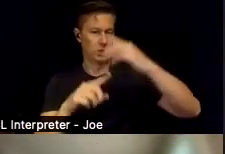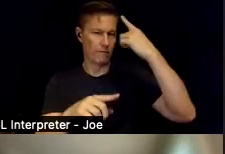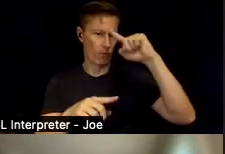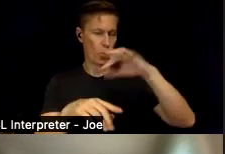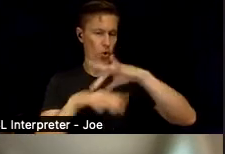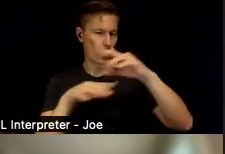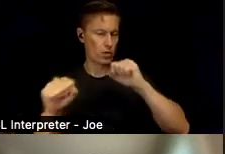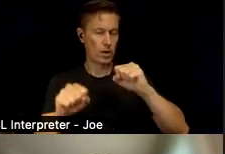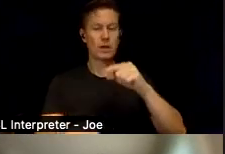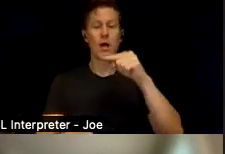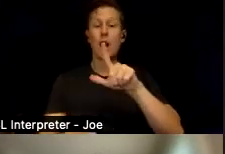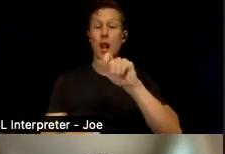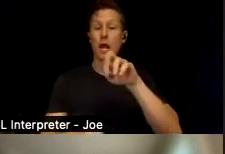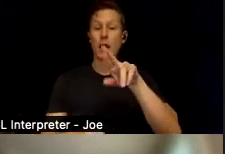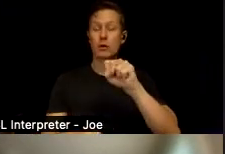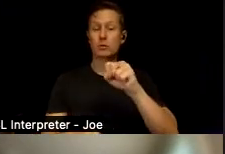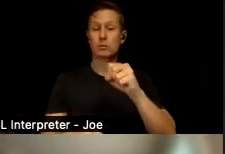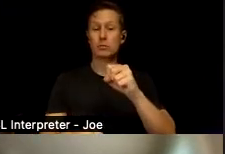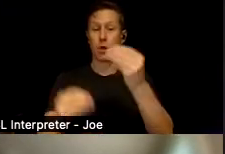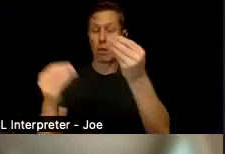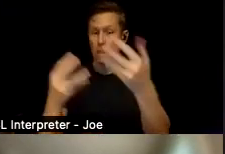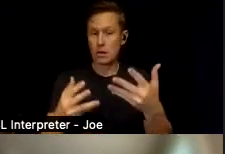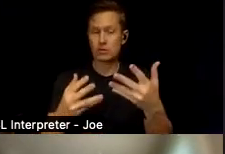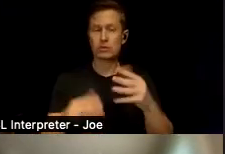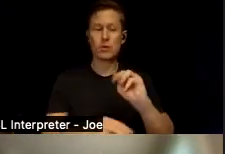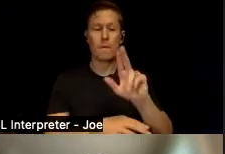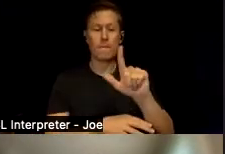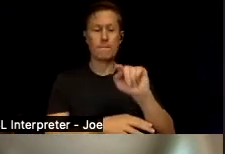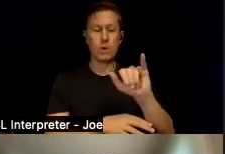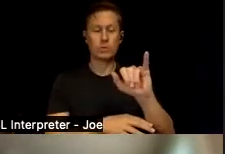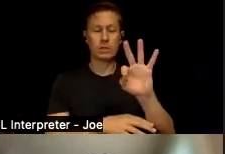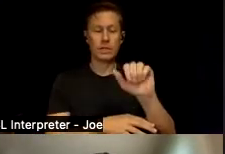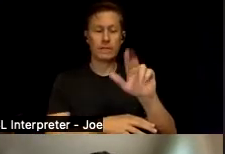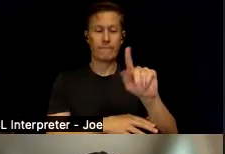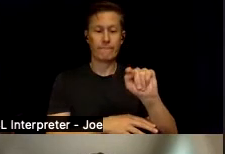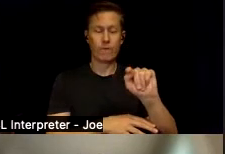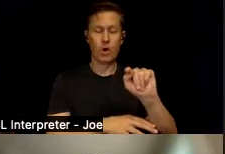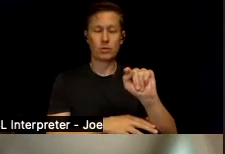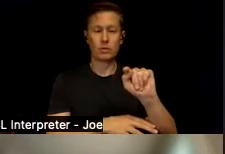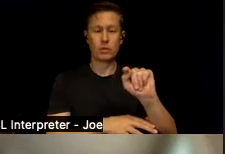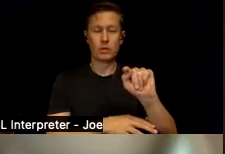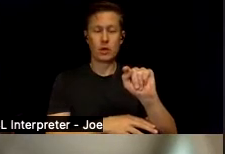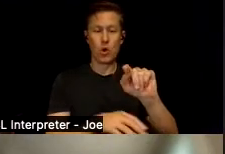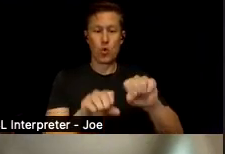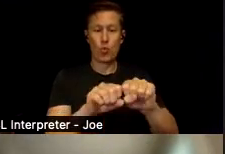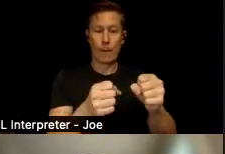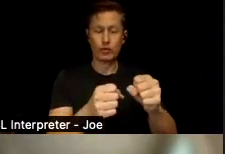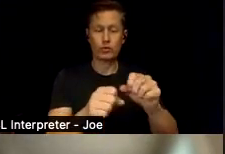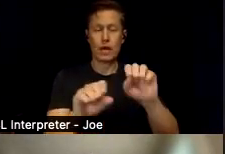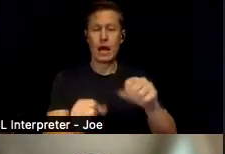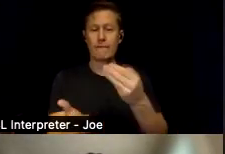evidence of multi-fault ruptures. And that's been a very important finding for our efforts to